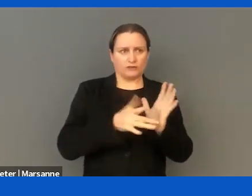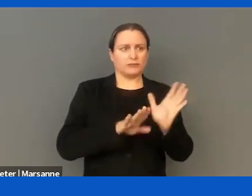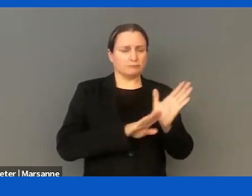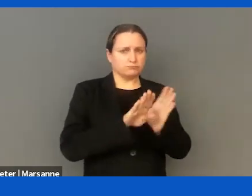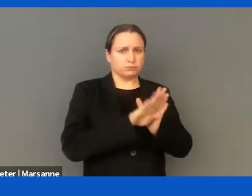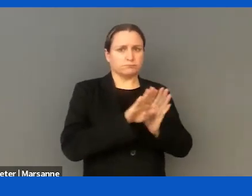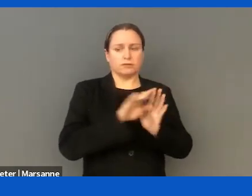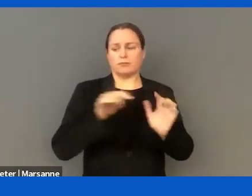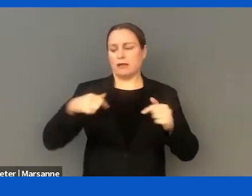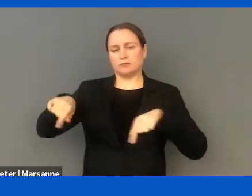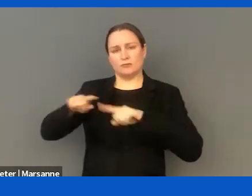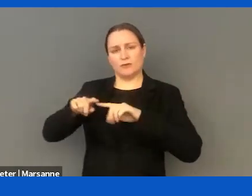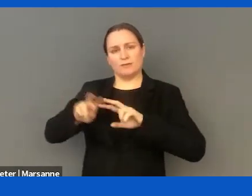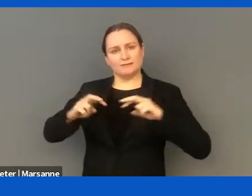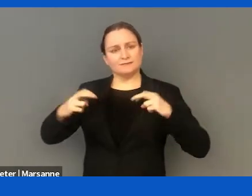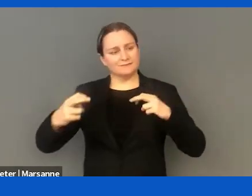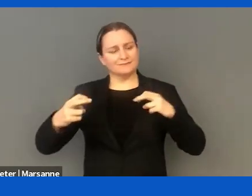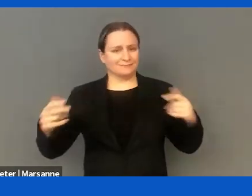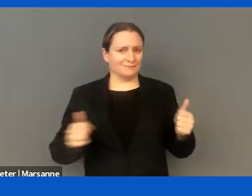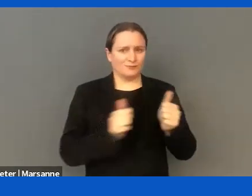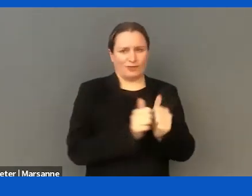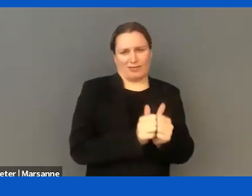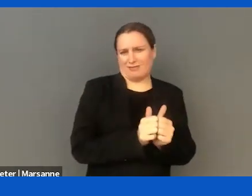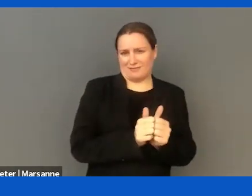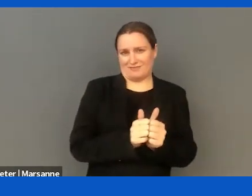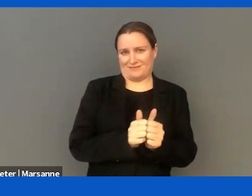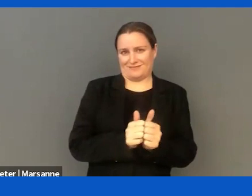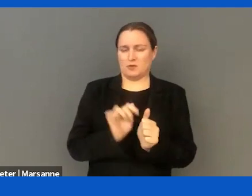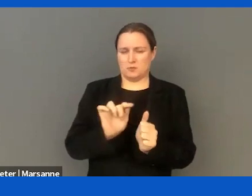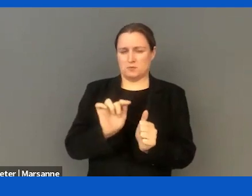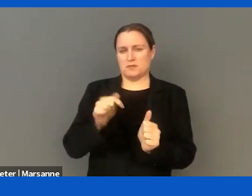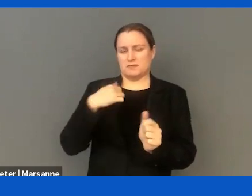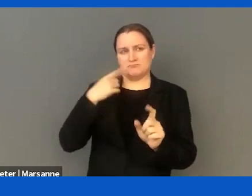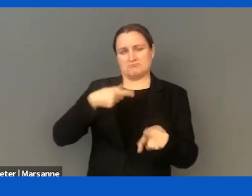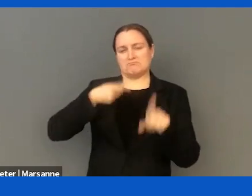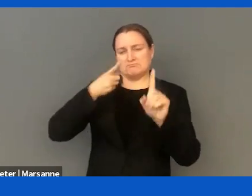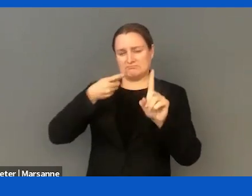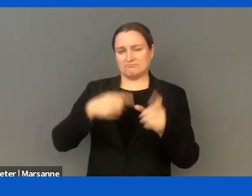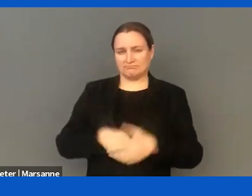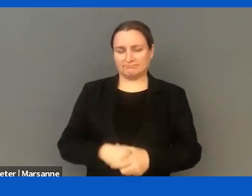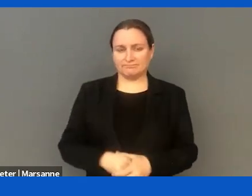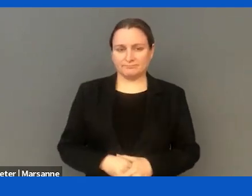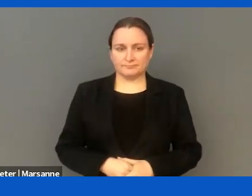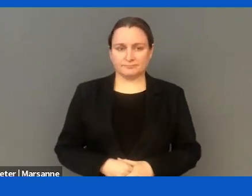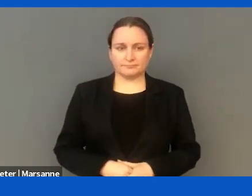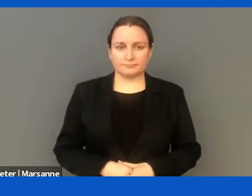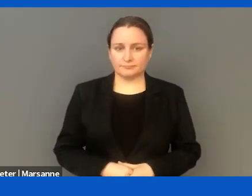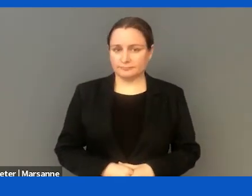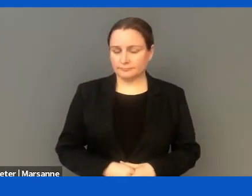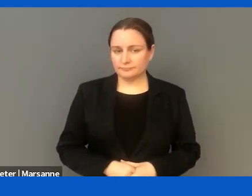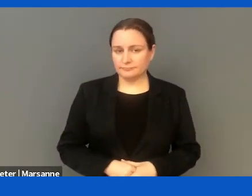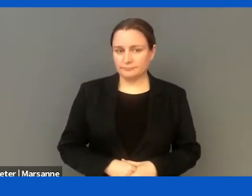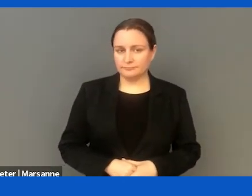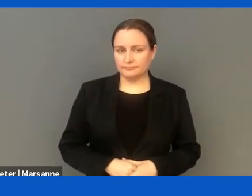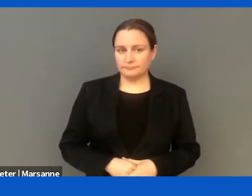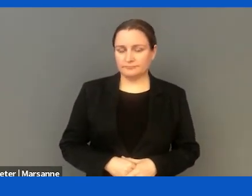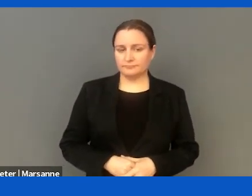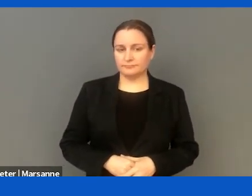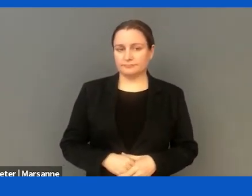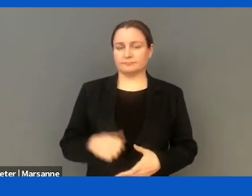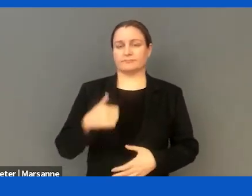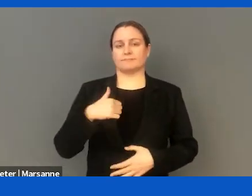find very dangerous if that would happen. All of our efforts would be undone, right? That's my sort of worst